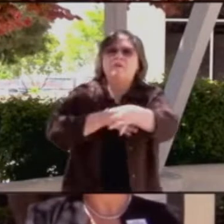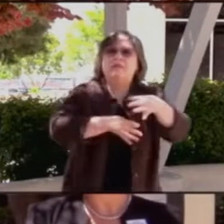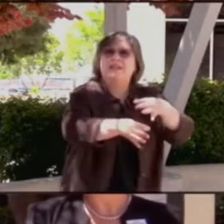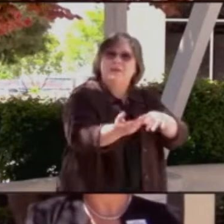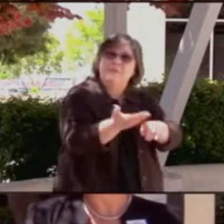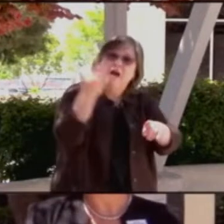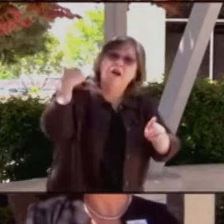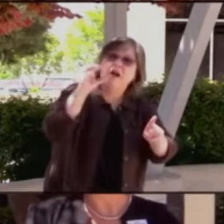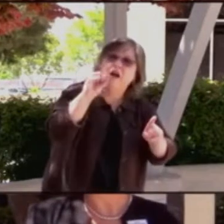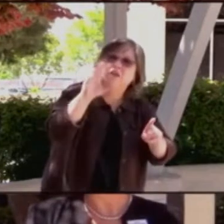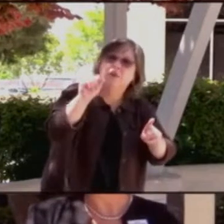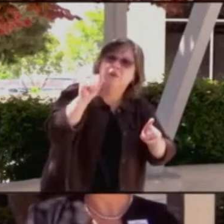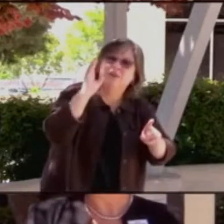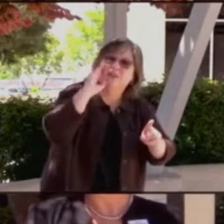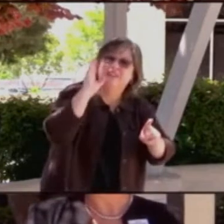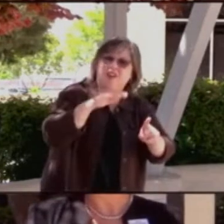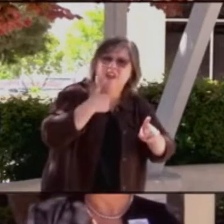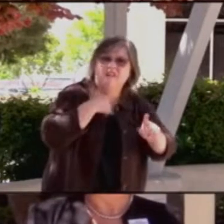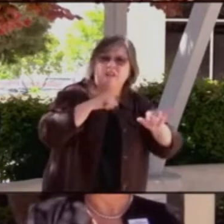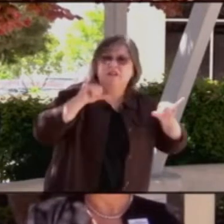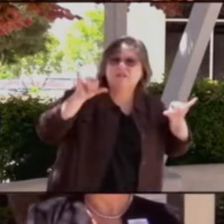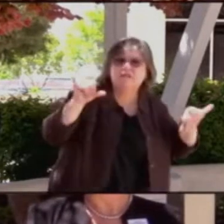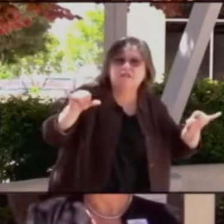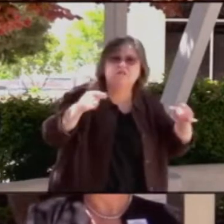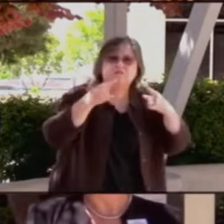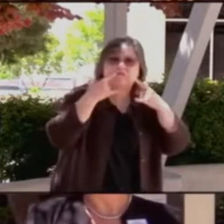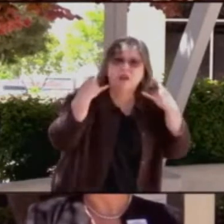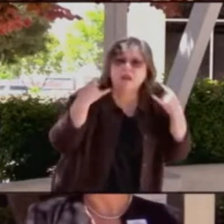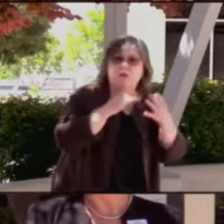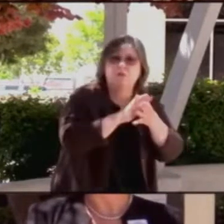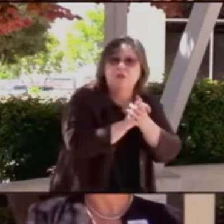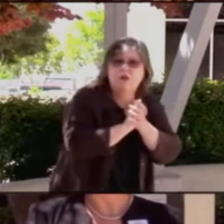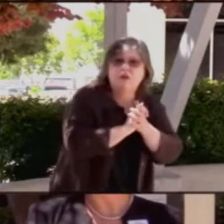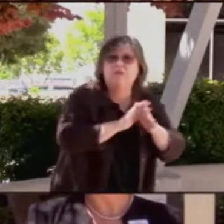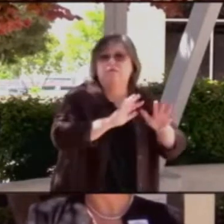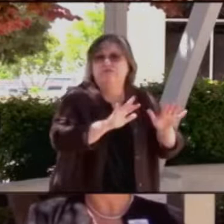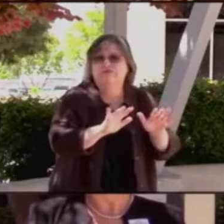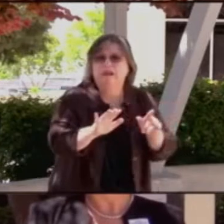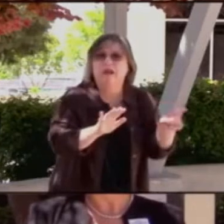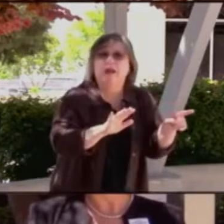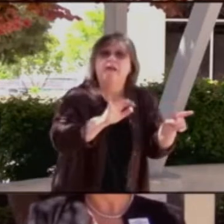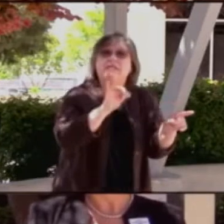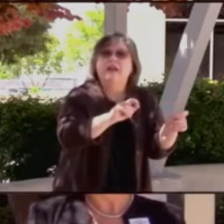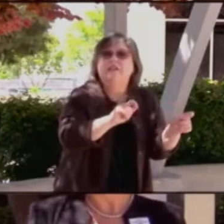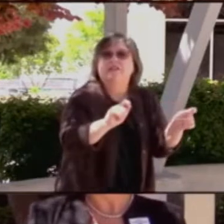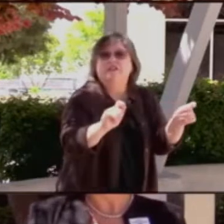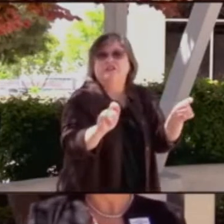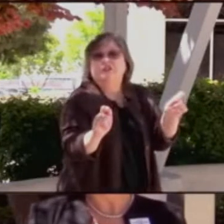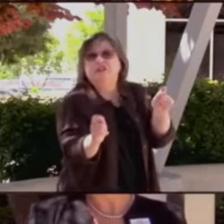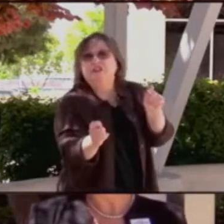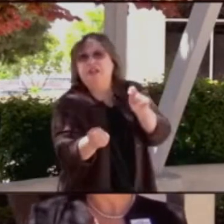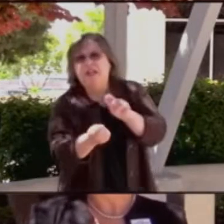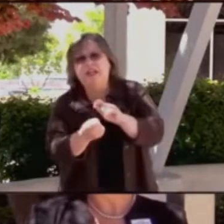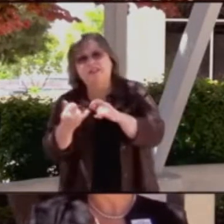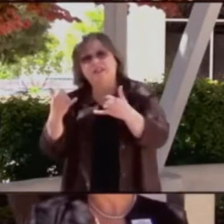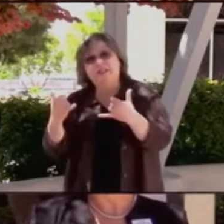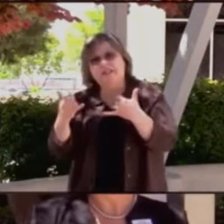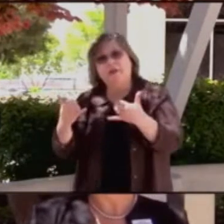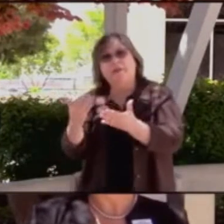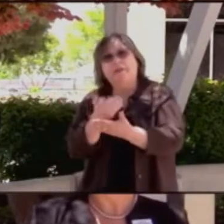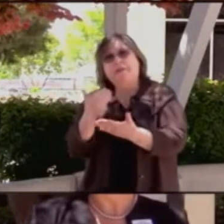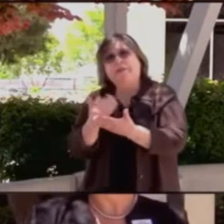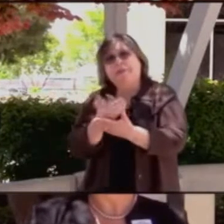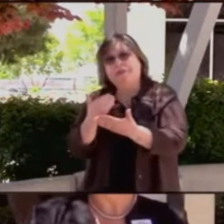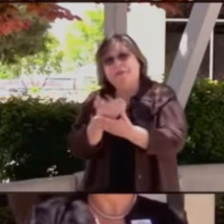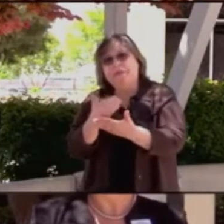specific focused measures to continue to ensure safety in our community. This means the prior local requirements that were in place